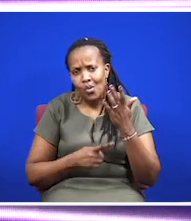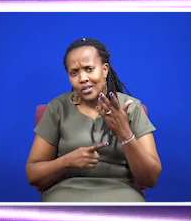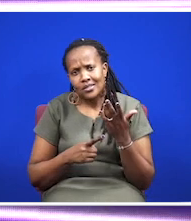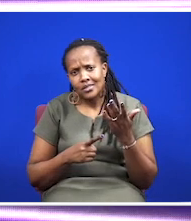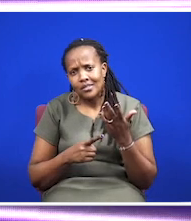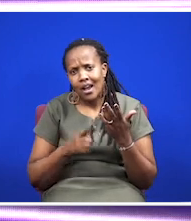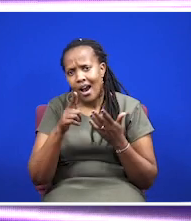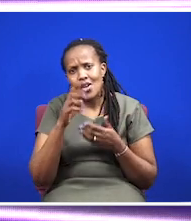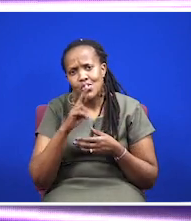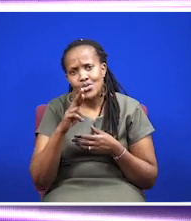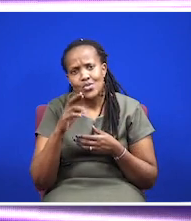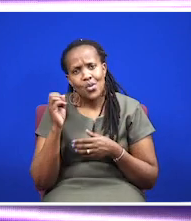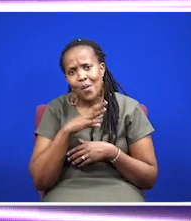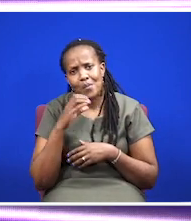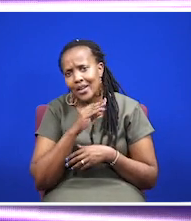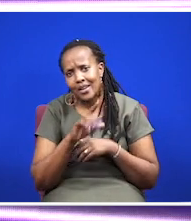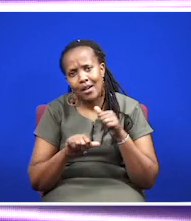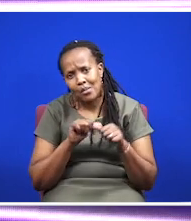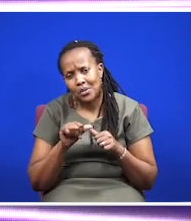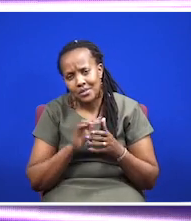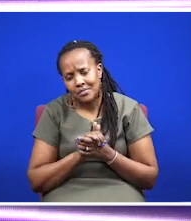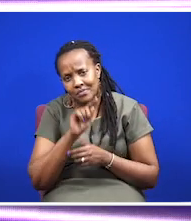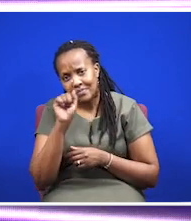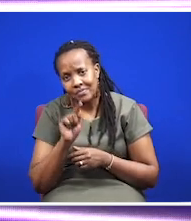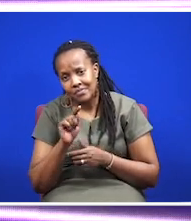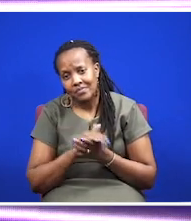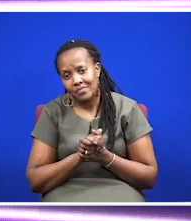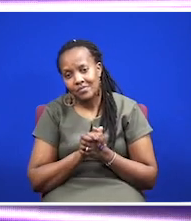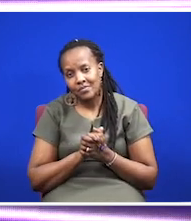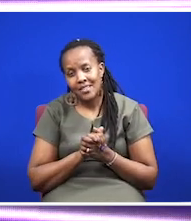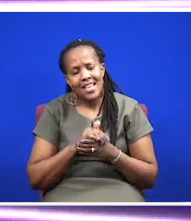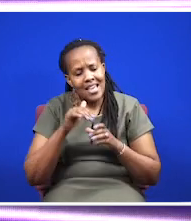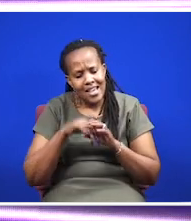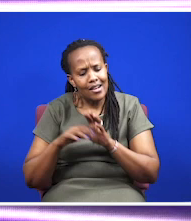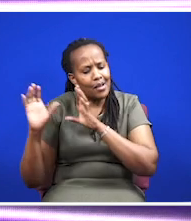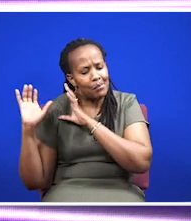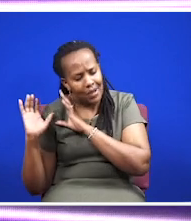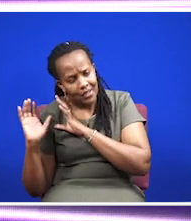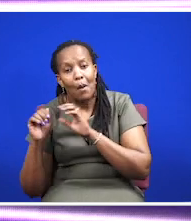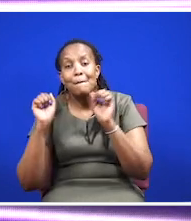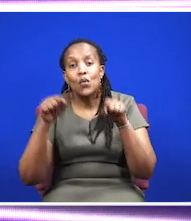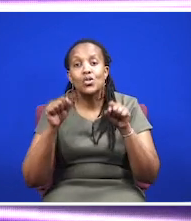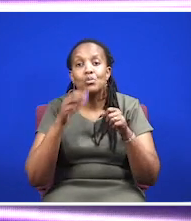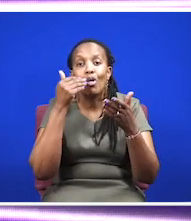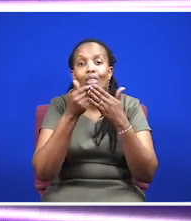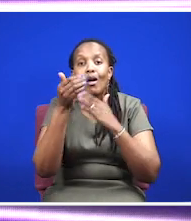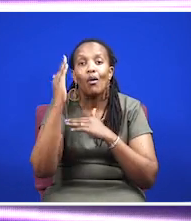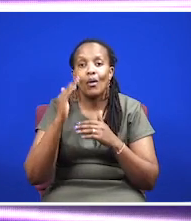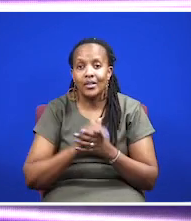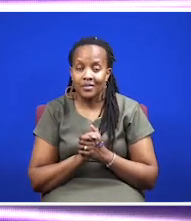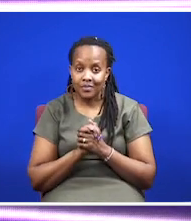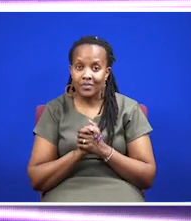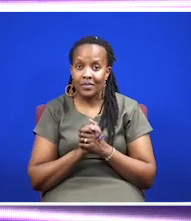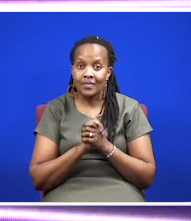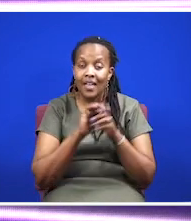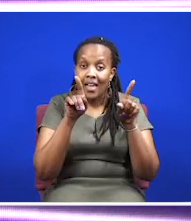complaining about? We want you to know that even in burdens, you can thank God. As we thank God, let